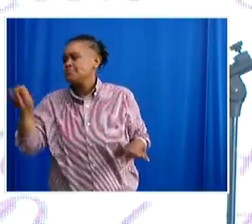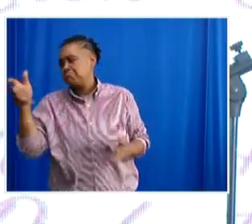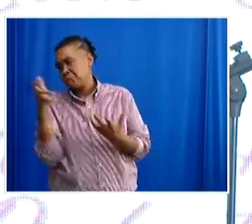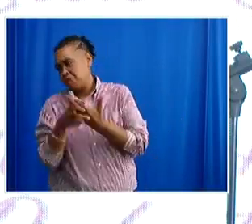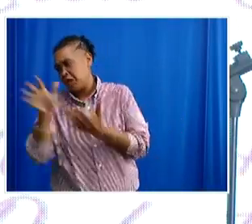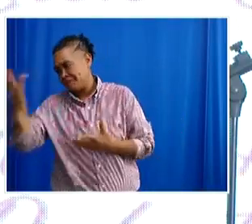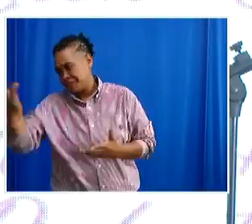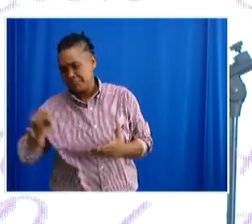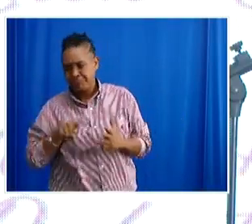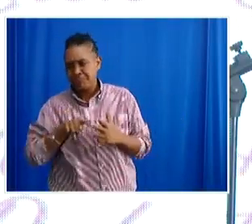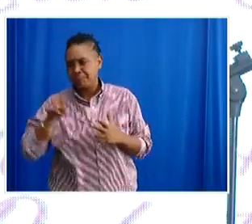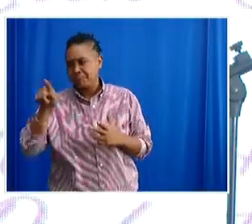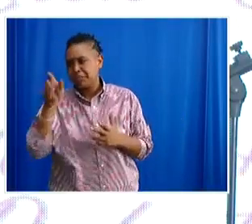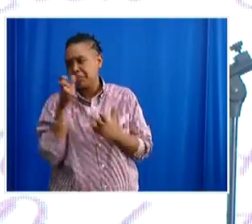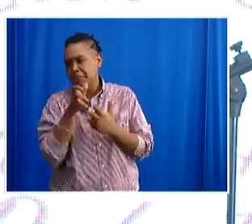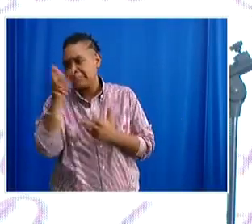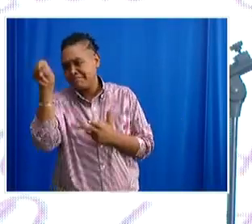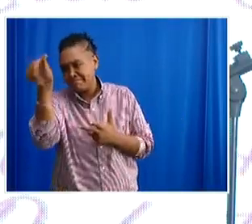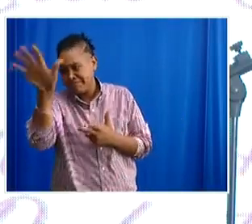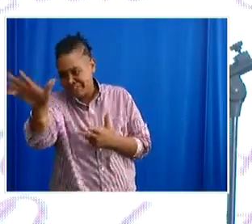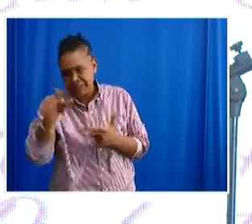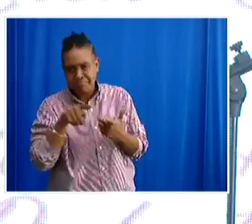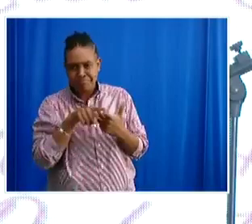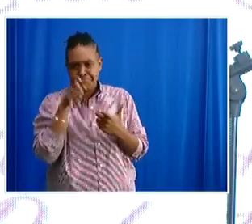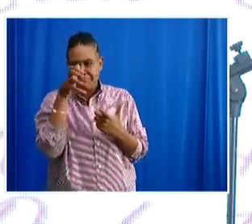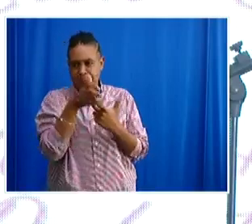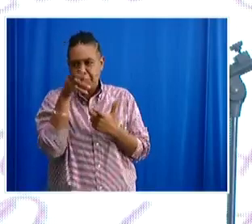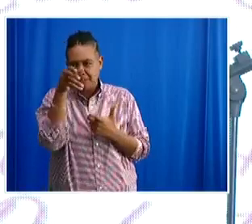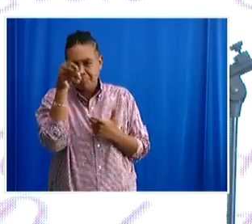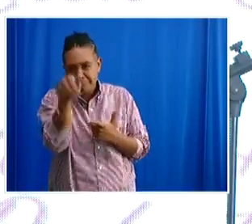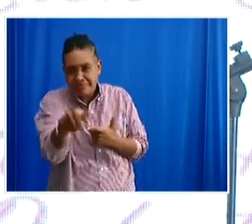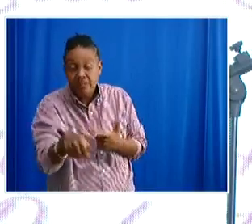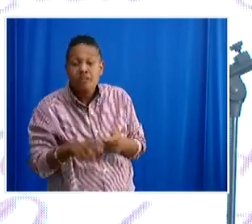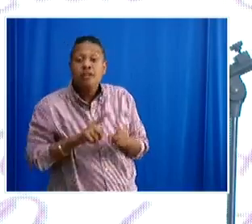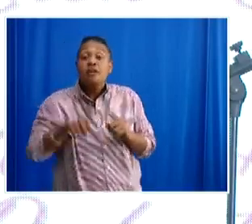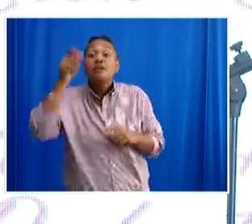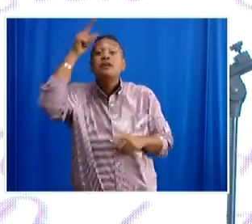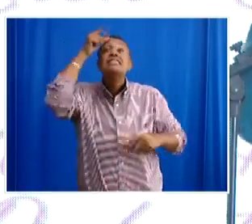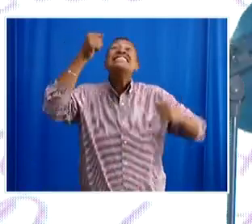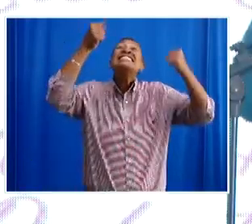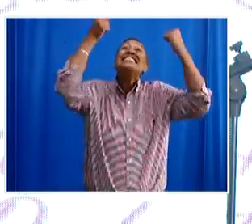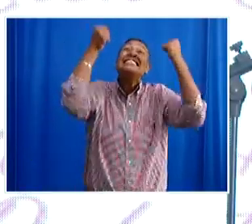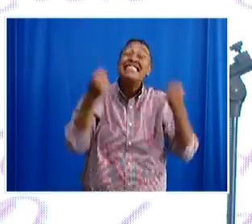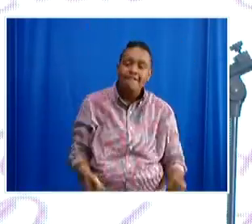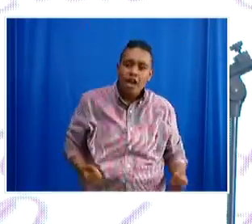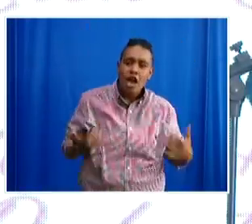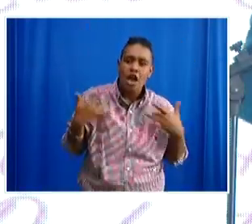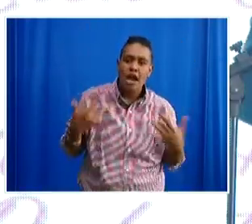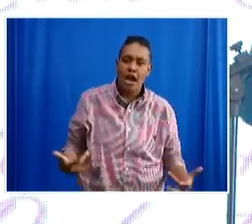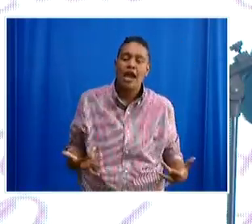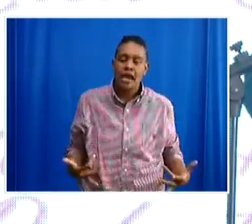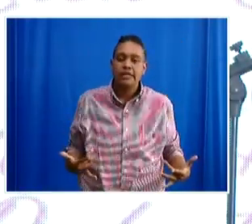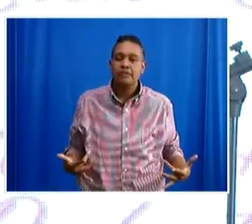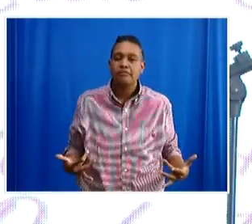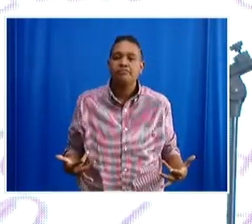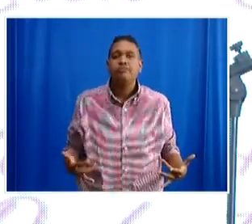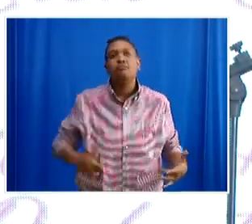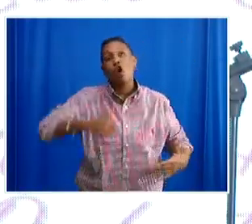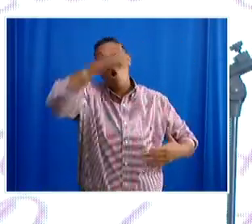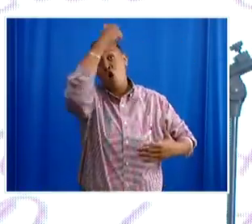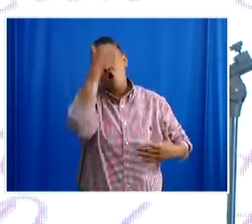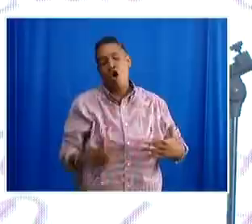spectrum of risk possibilities, but in the event of a severe event, all of which would become